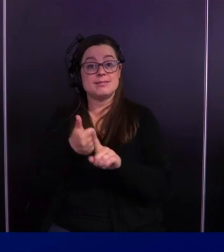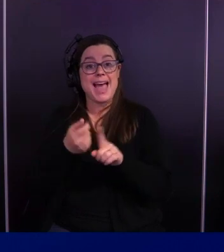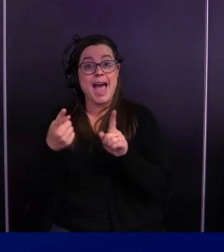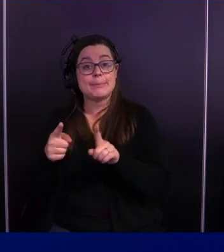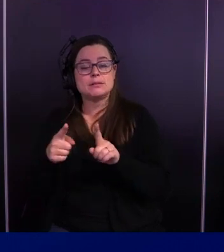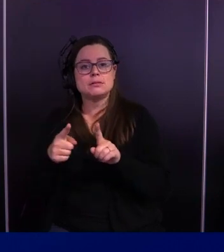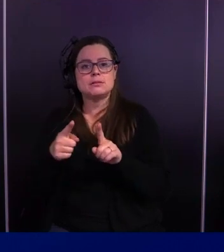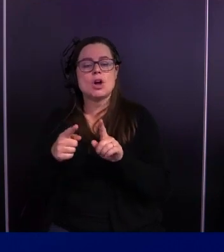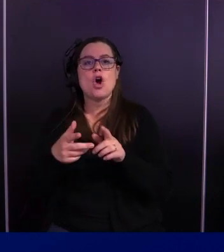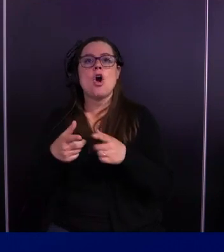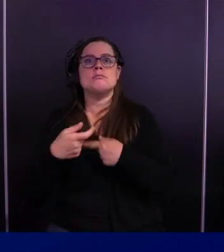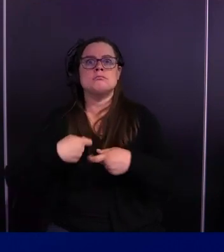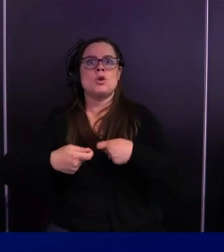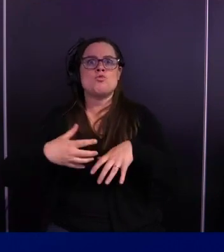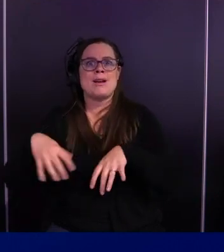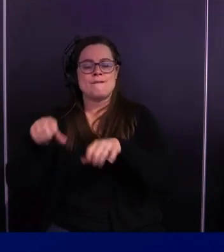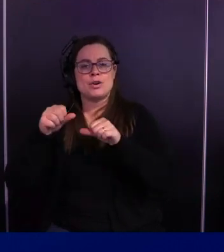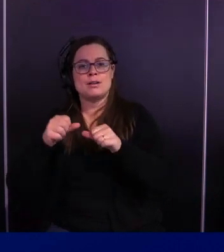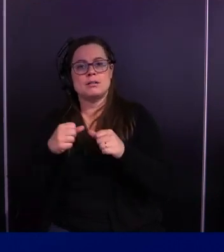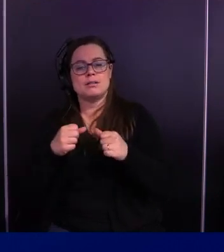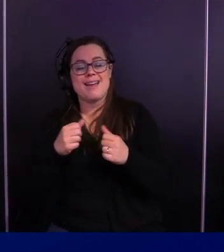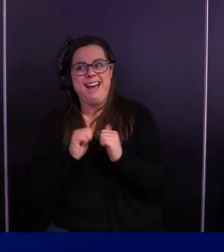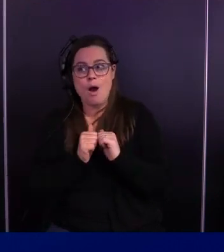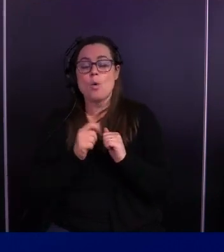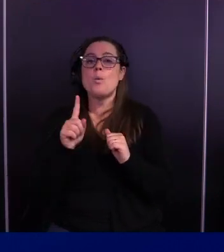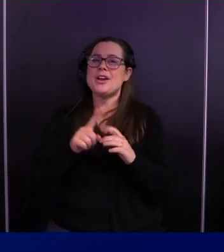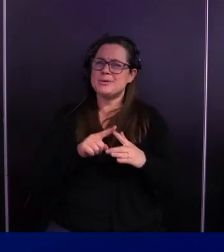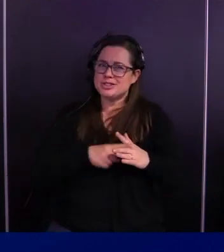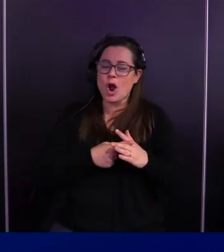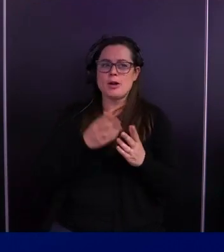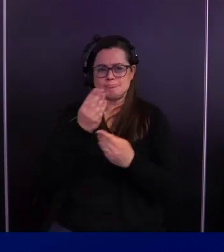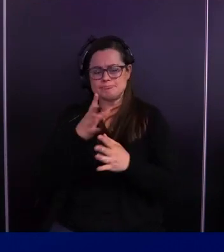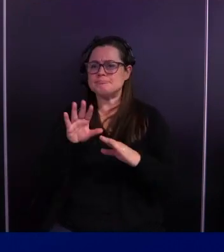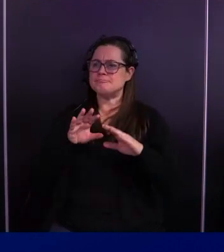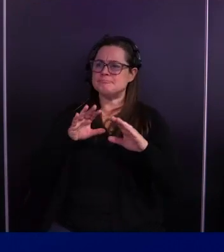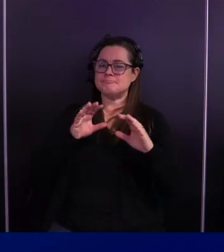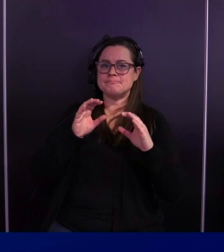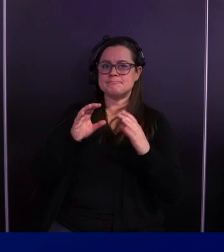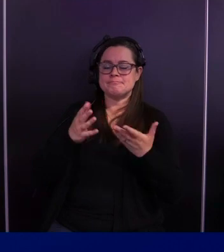said, where do they start? I mean, we got to give them some place to start from.